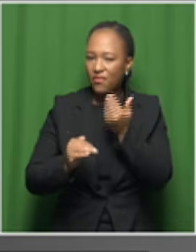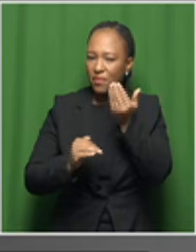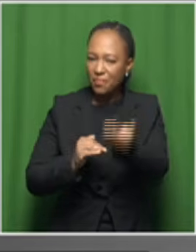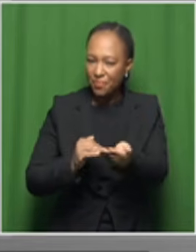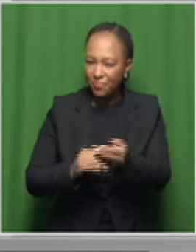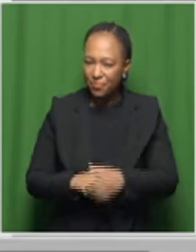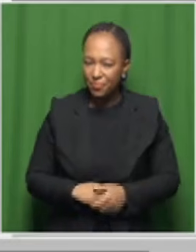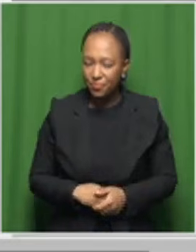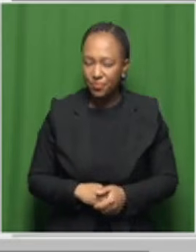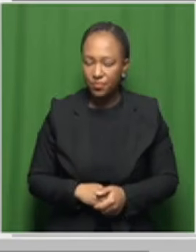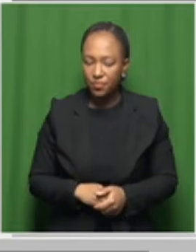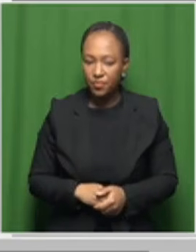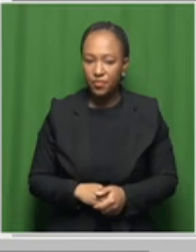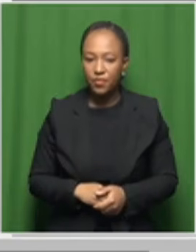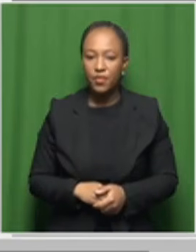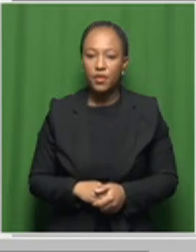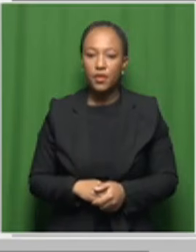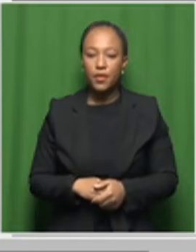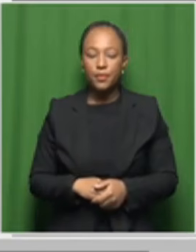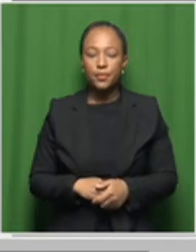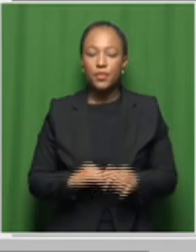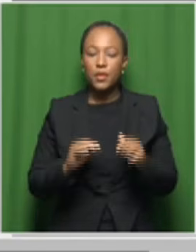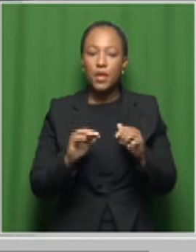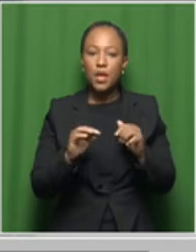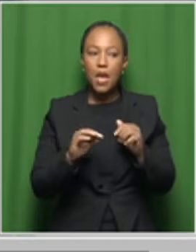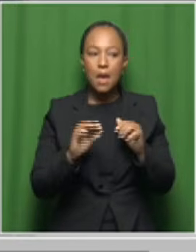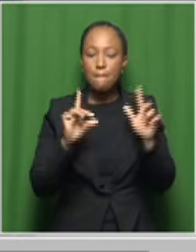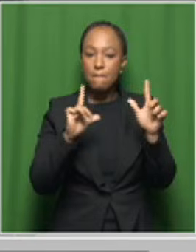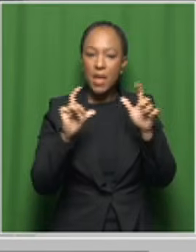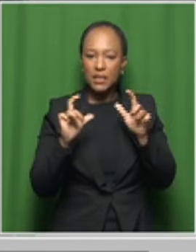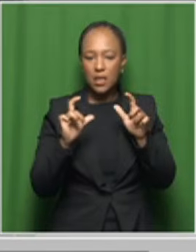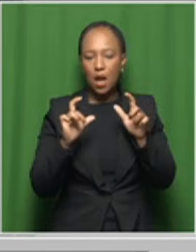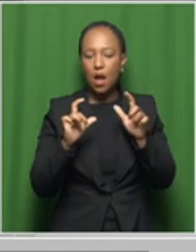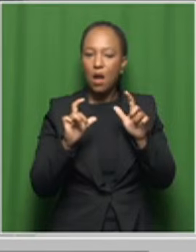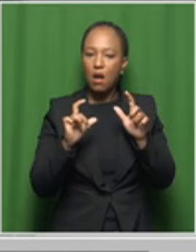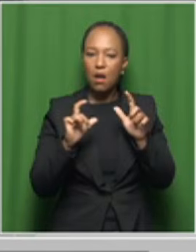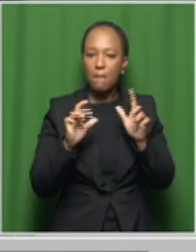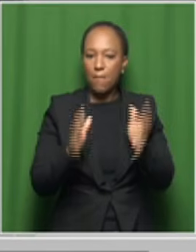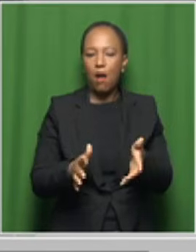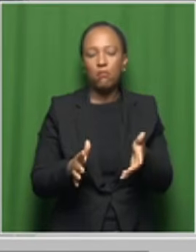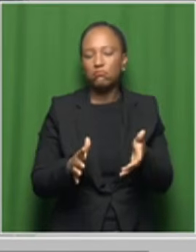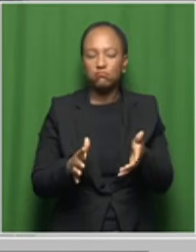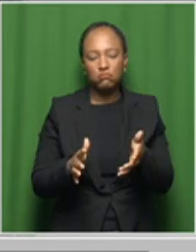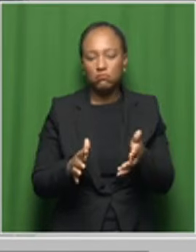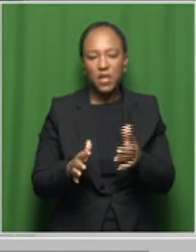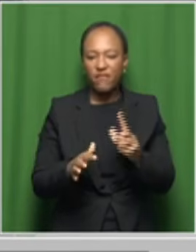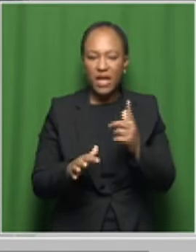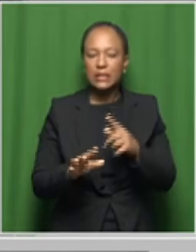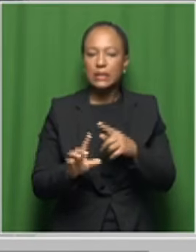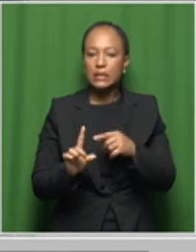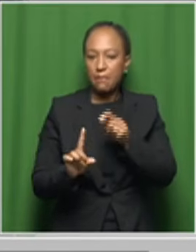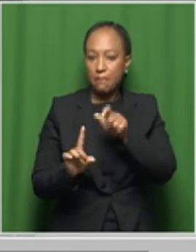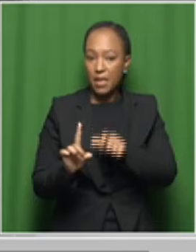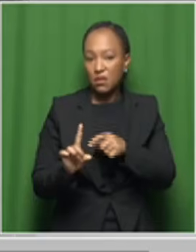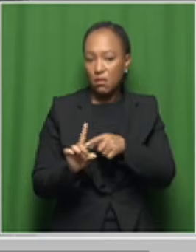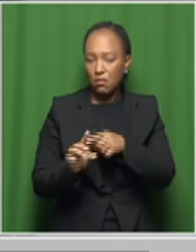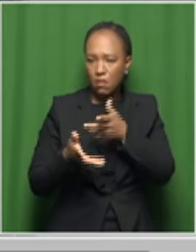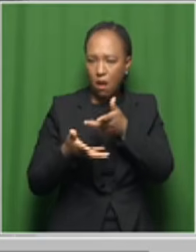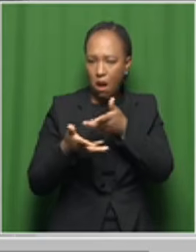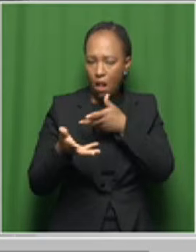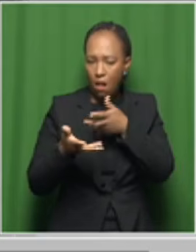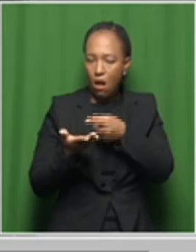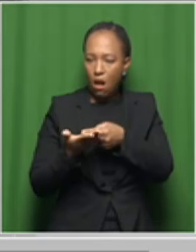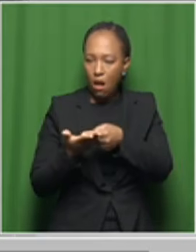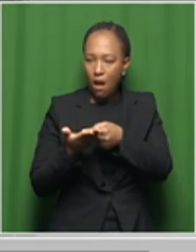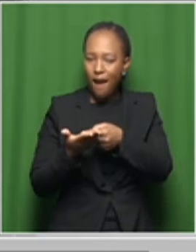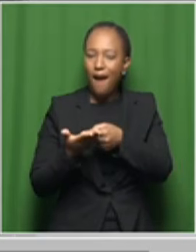Well, I don't only just take the picture. Before I take the picture, I first have a conversation with them. And just from the conversation, I can tell